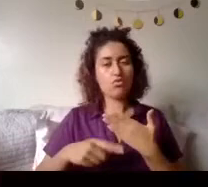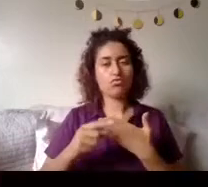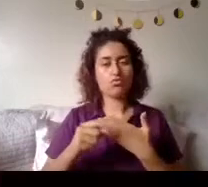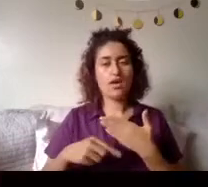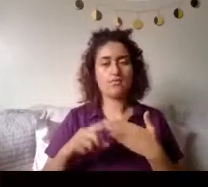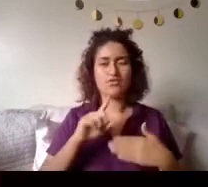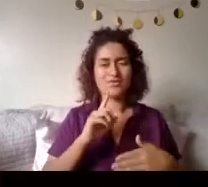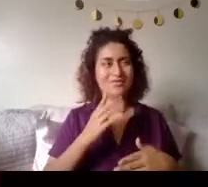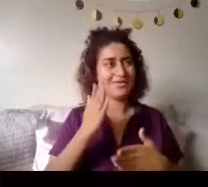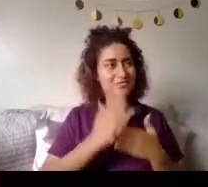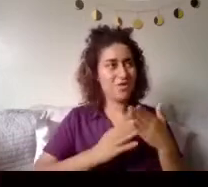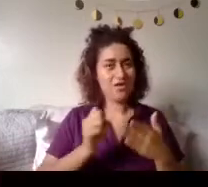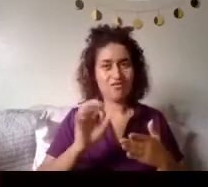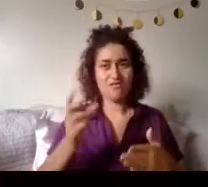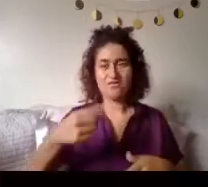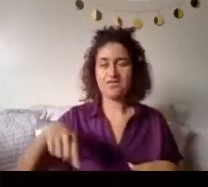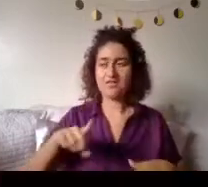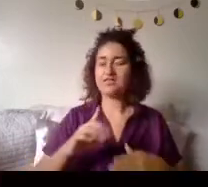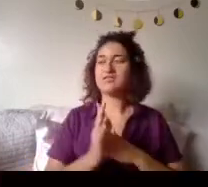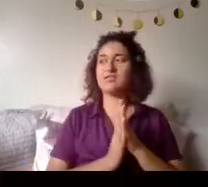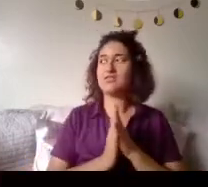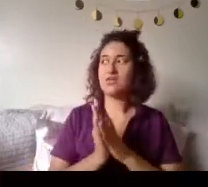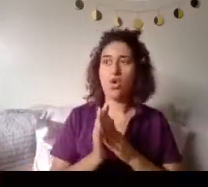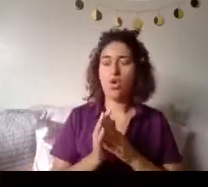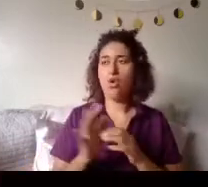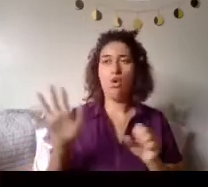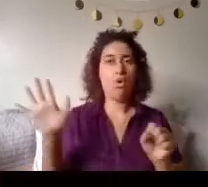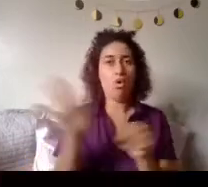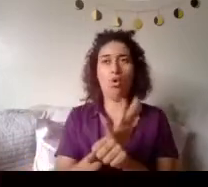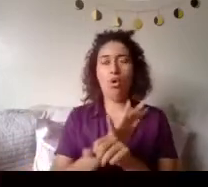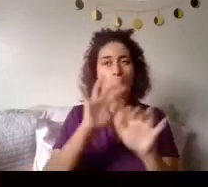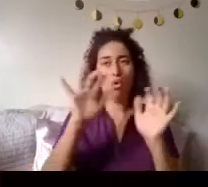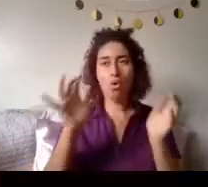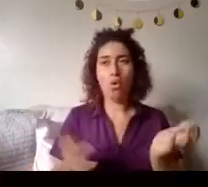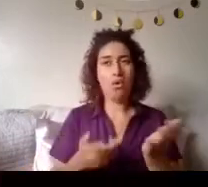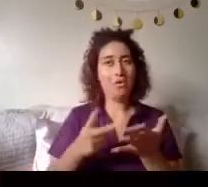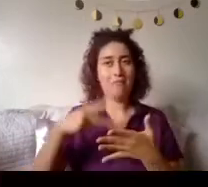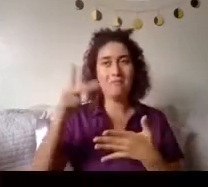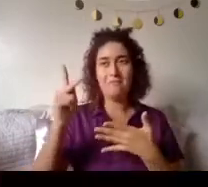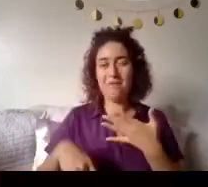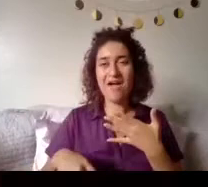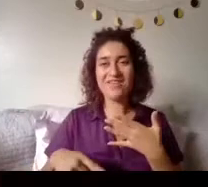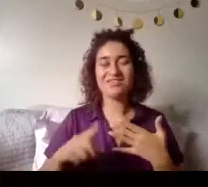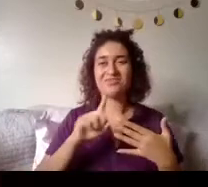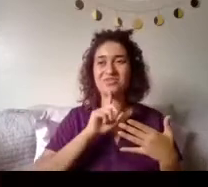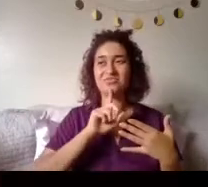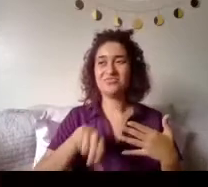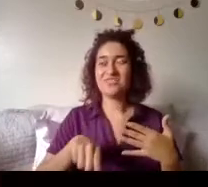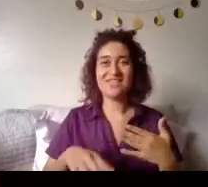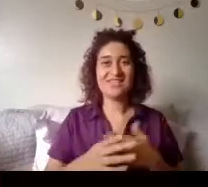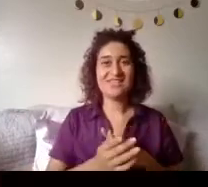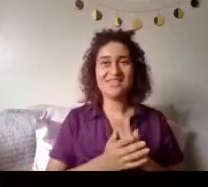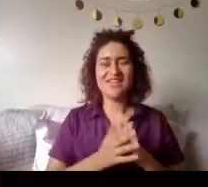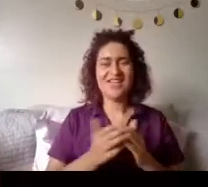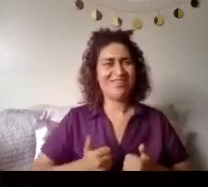of this whole project, which is such a life-giving